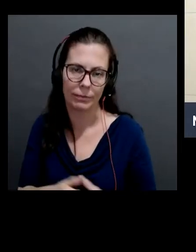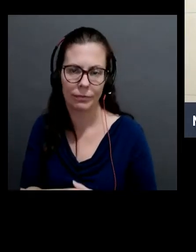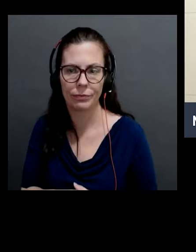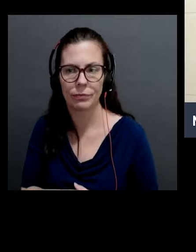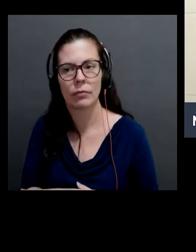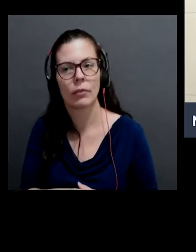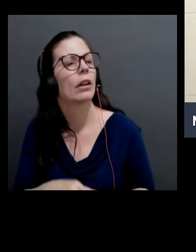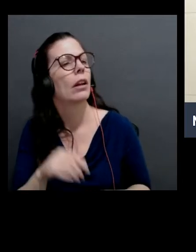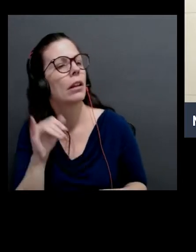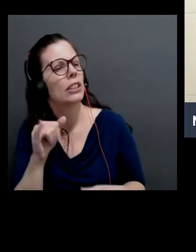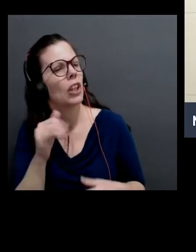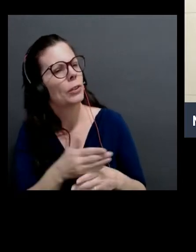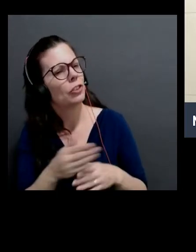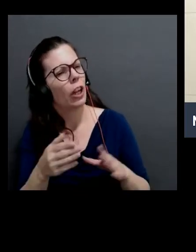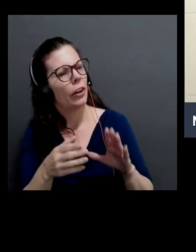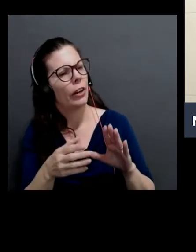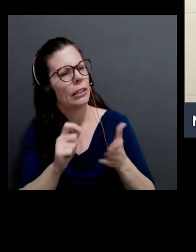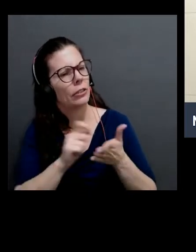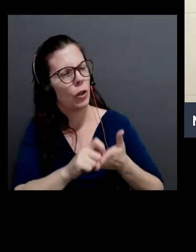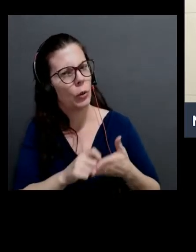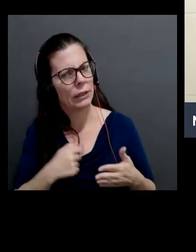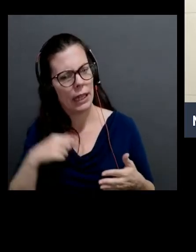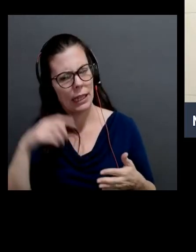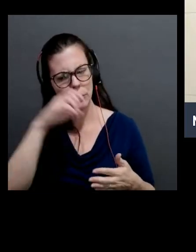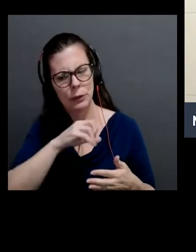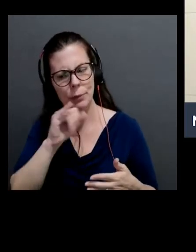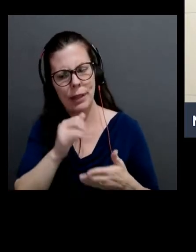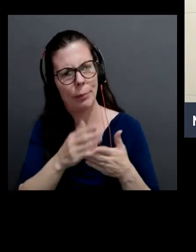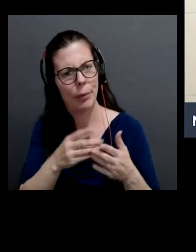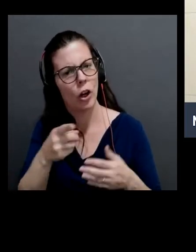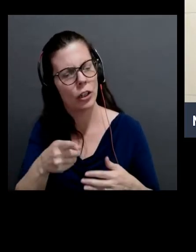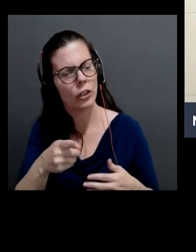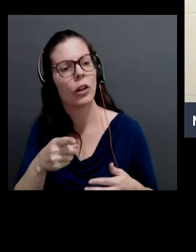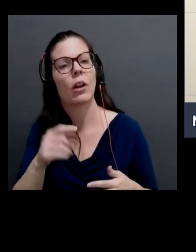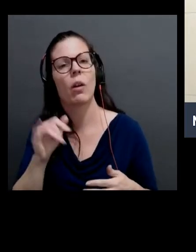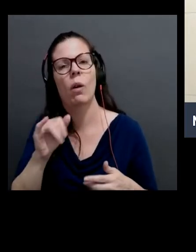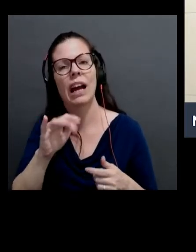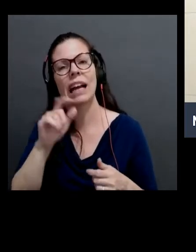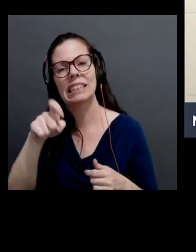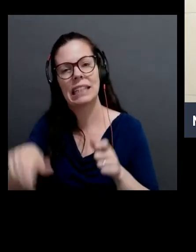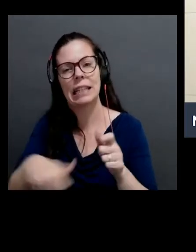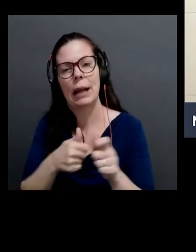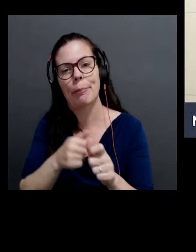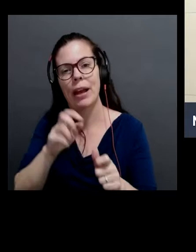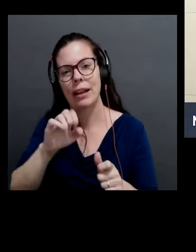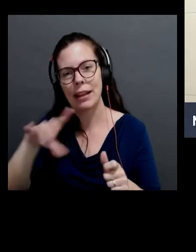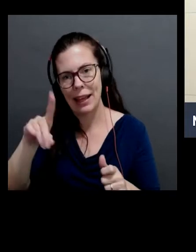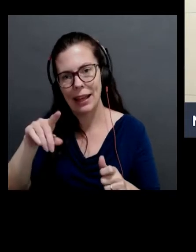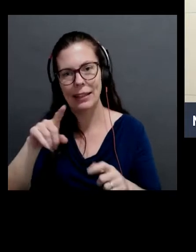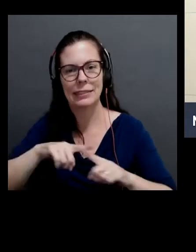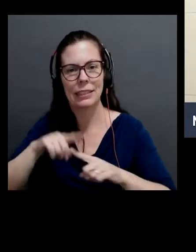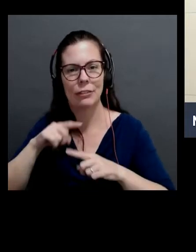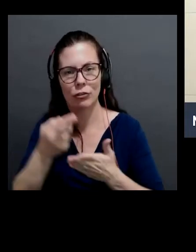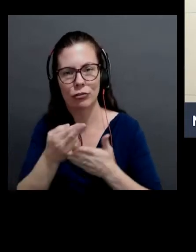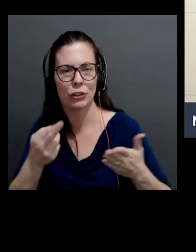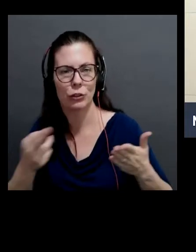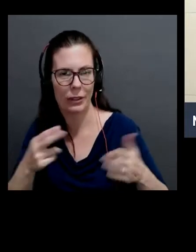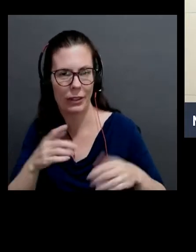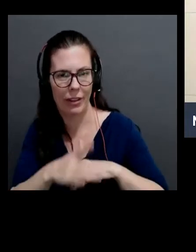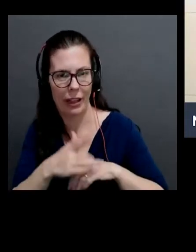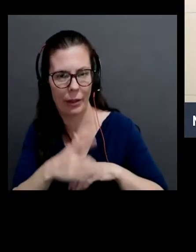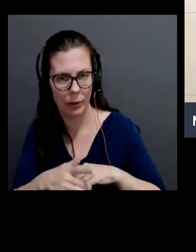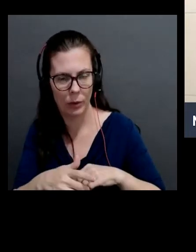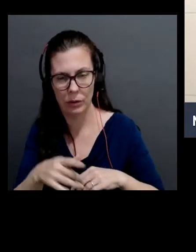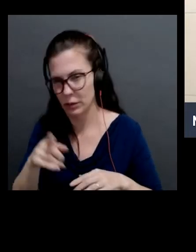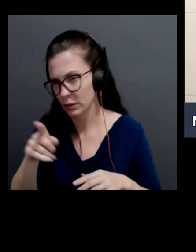the sharing of the notes, I'm assuming that's the part where you started to need like a back end, and you're going to need these different types of resources. So can you